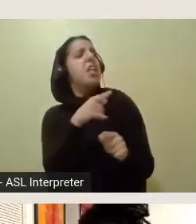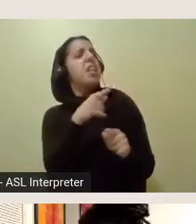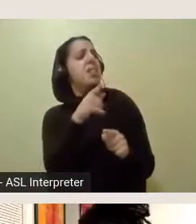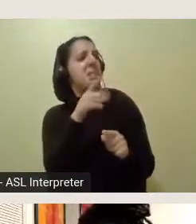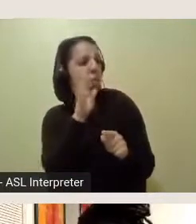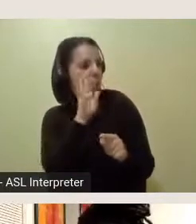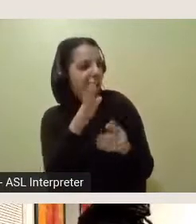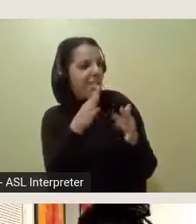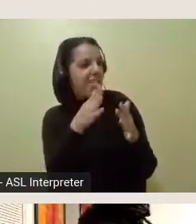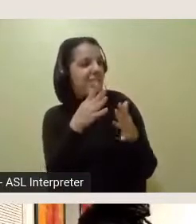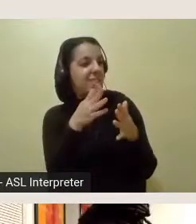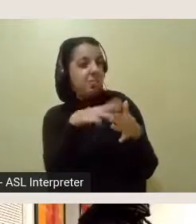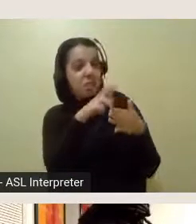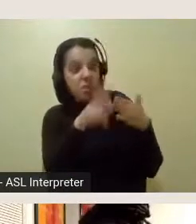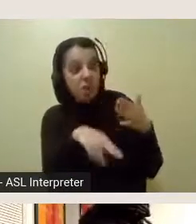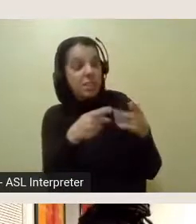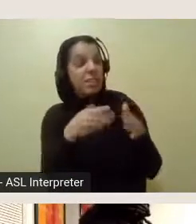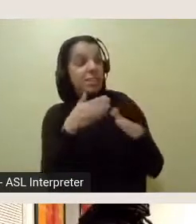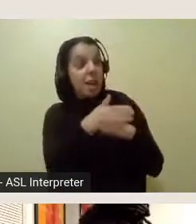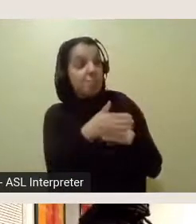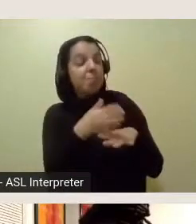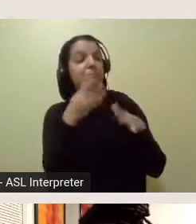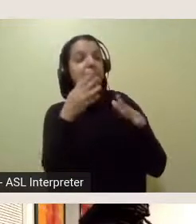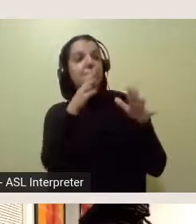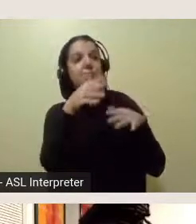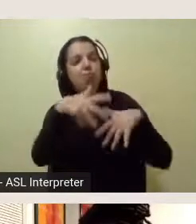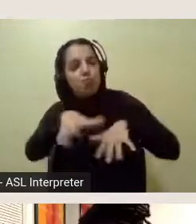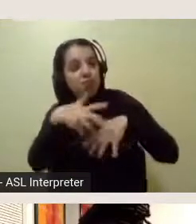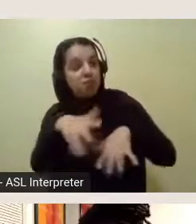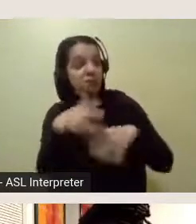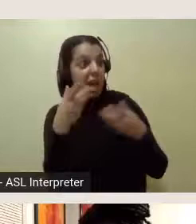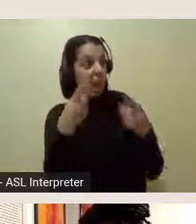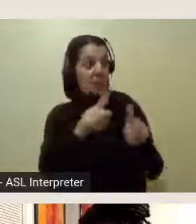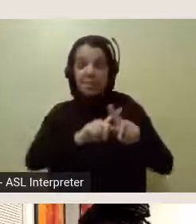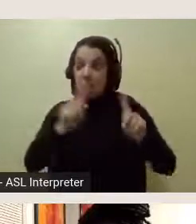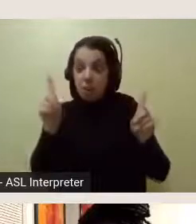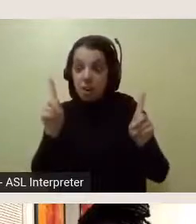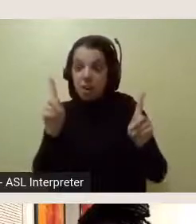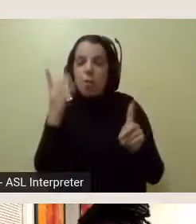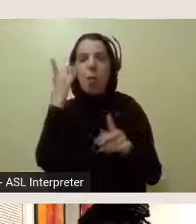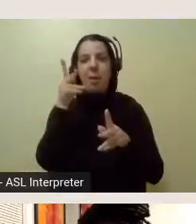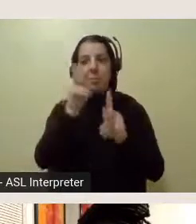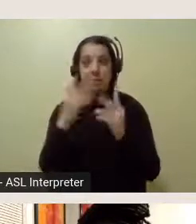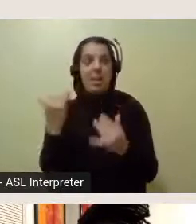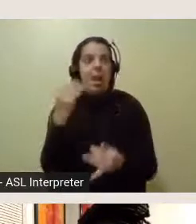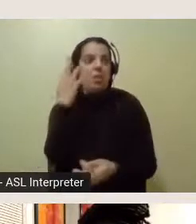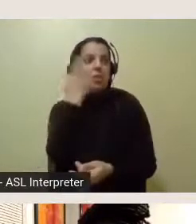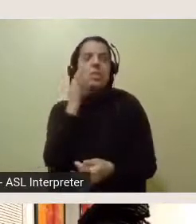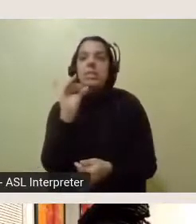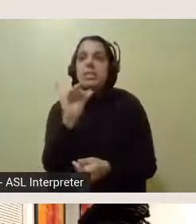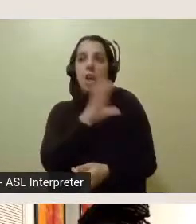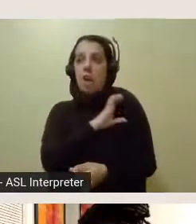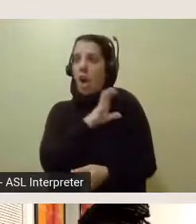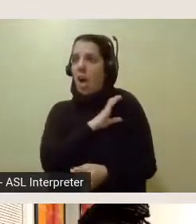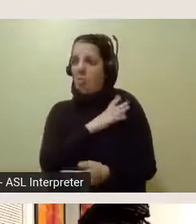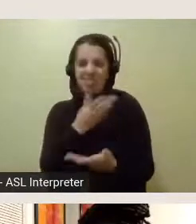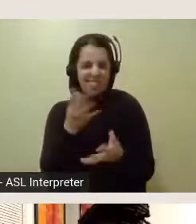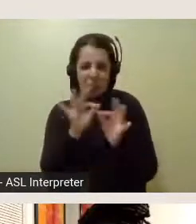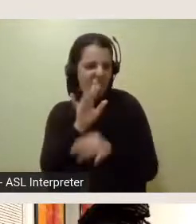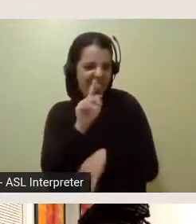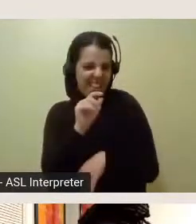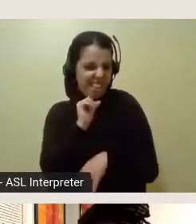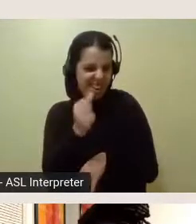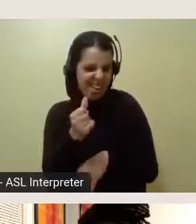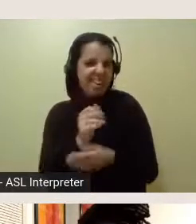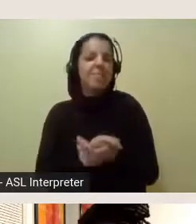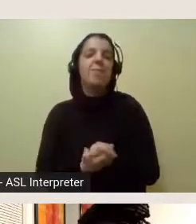if this were happening right now. You know, and I just have some questions about that. So anyways, it's fascinating to me we rarely